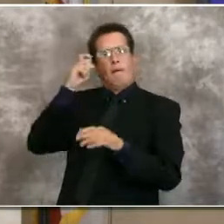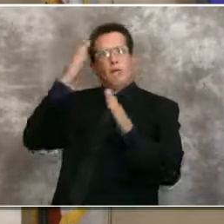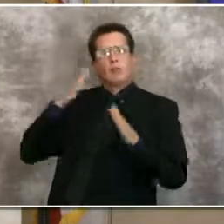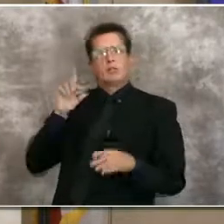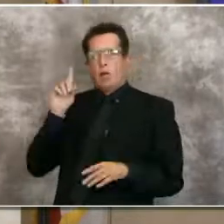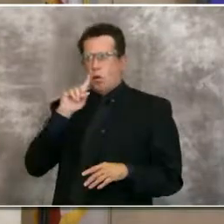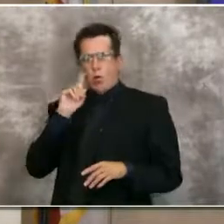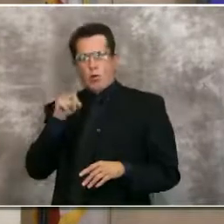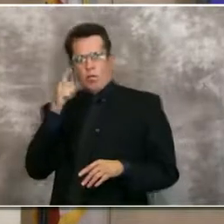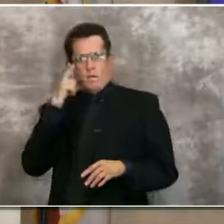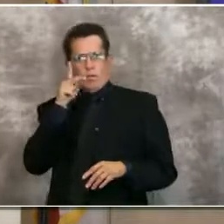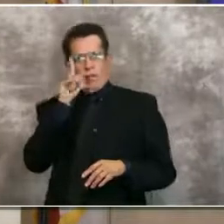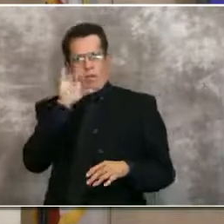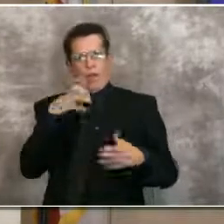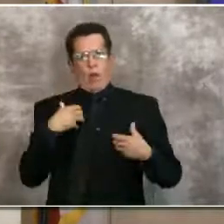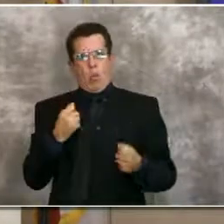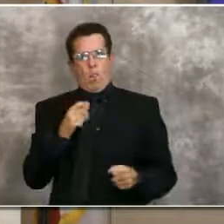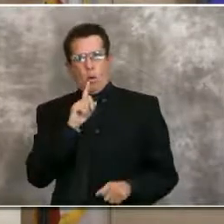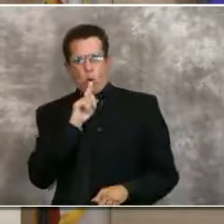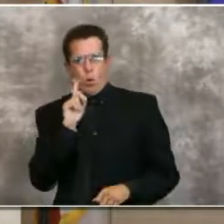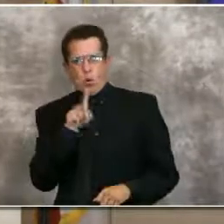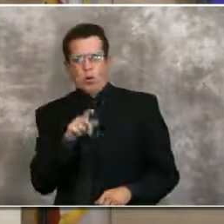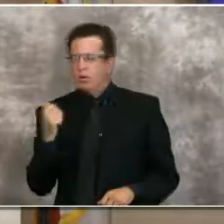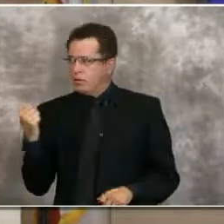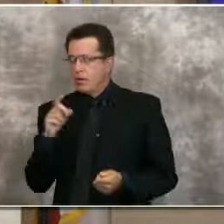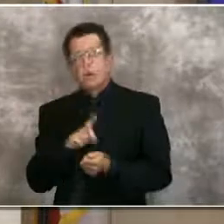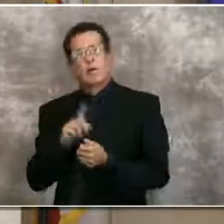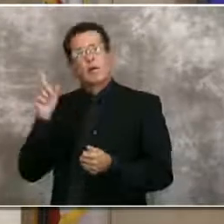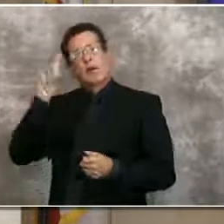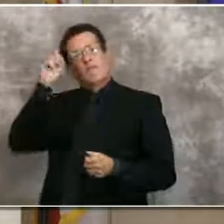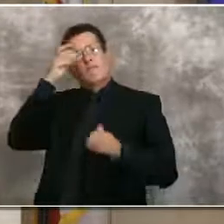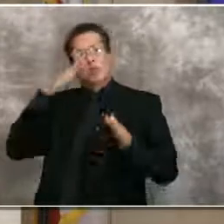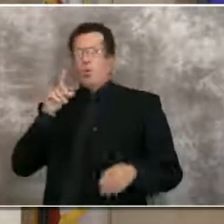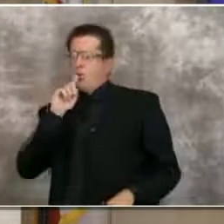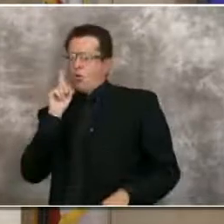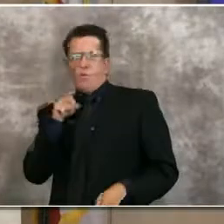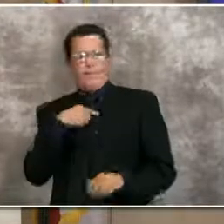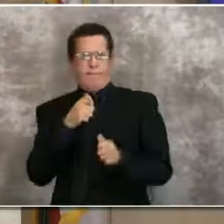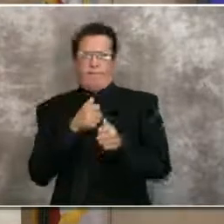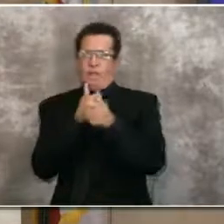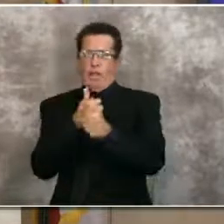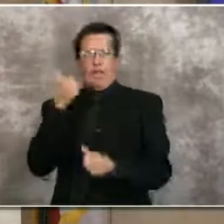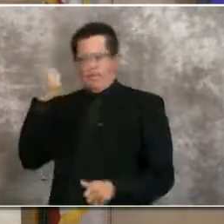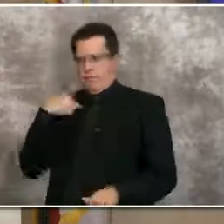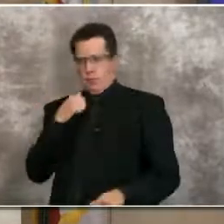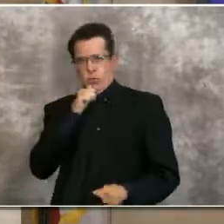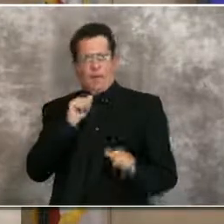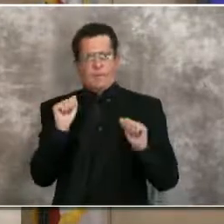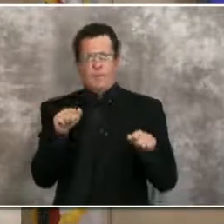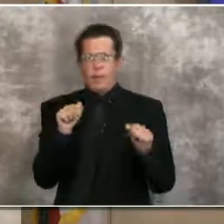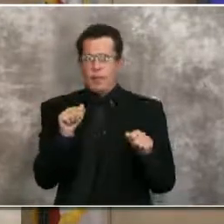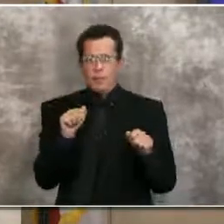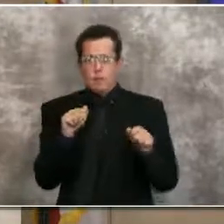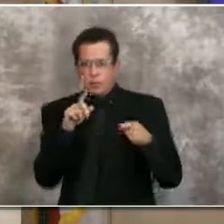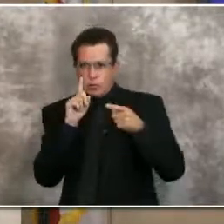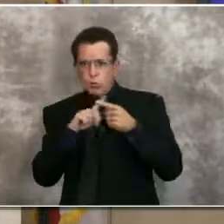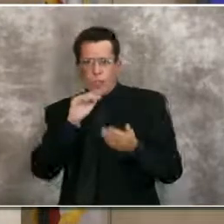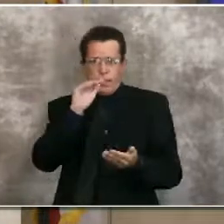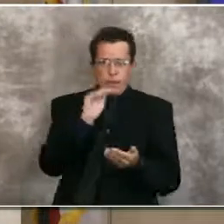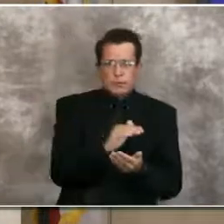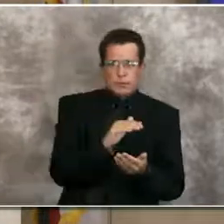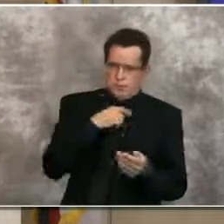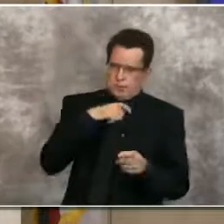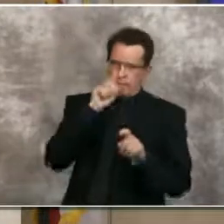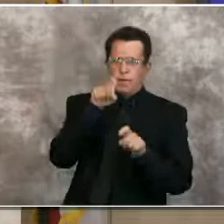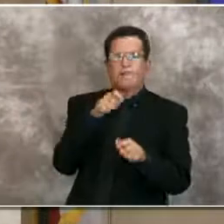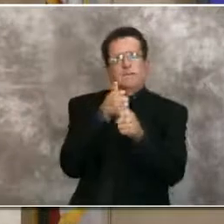public health order? Yeah, and I'll respond to that. The governor's order is the governor's order. We do not have the ability to be less restrictive than the